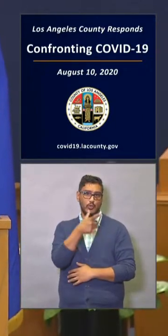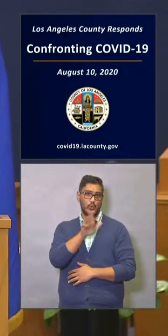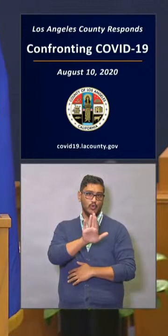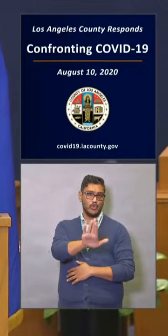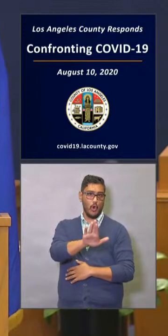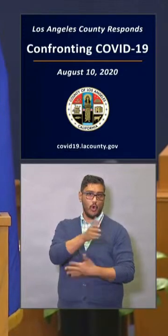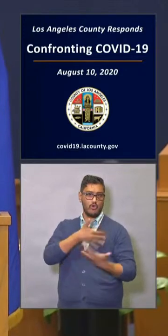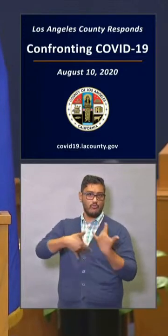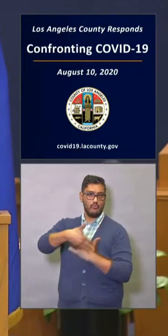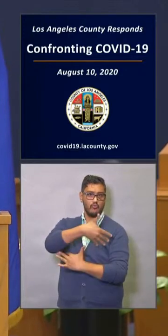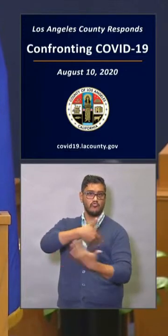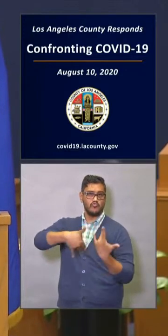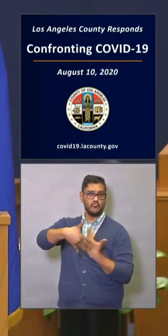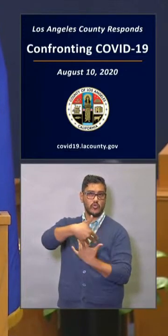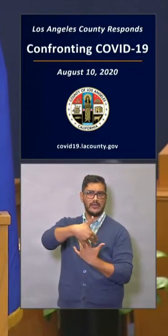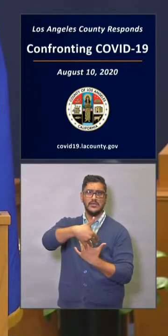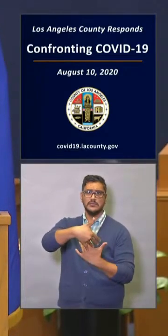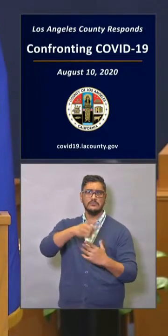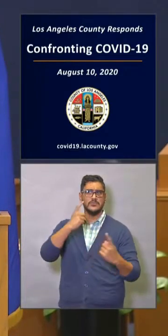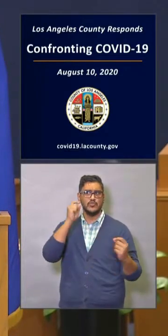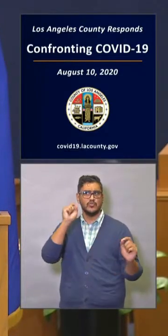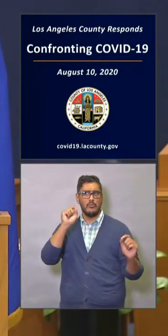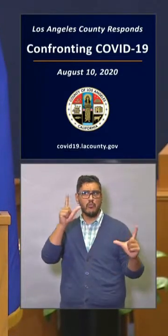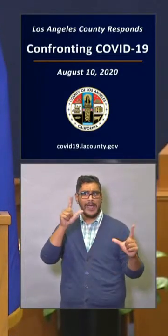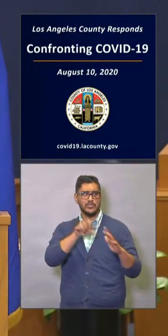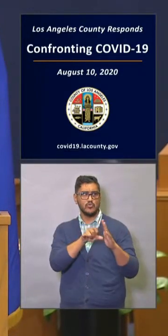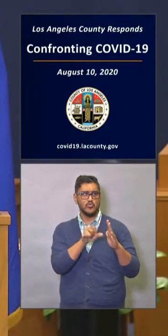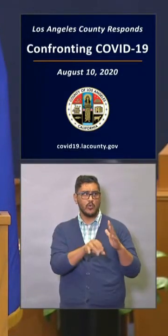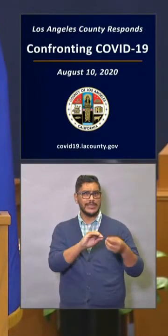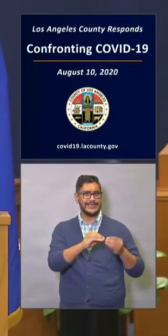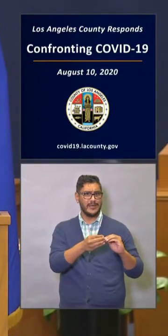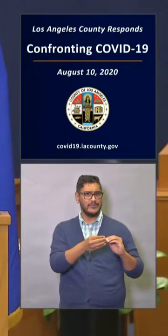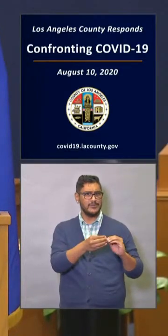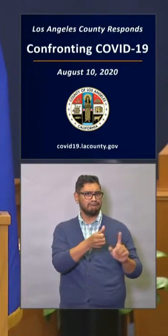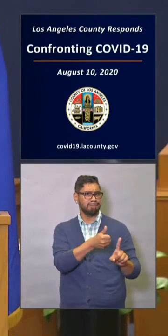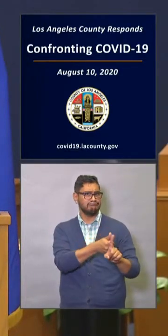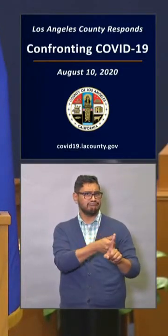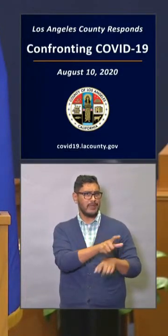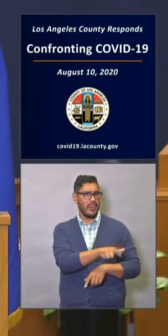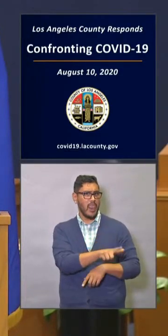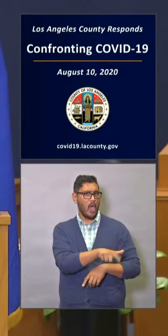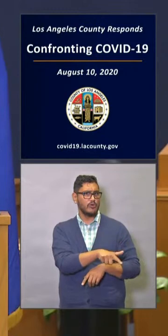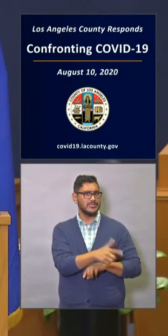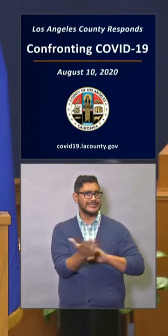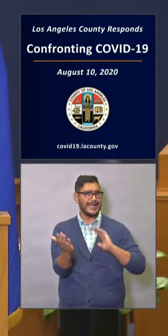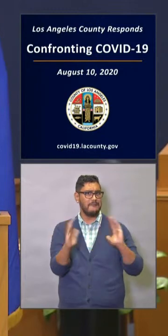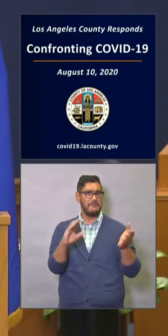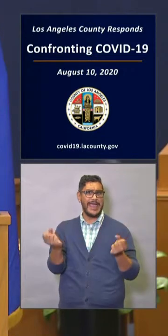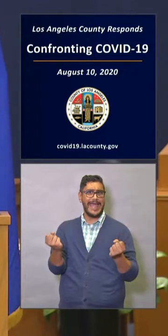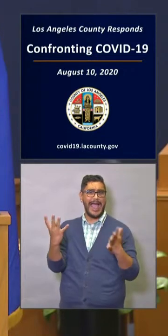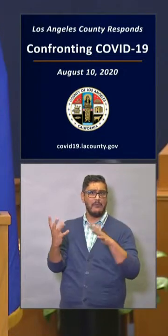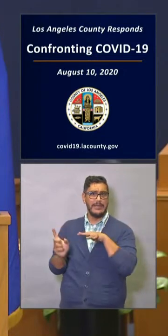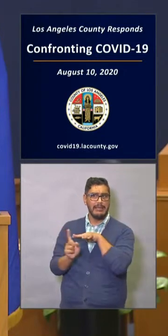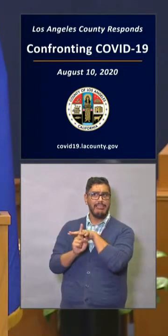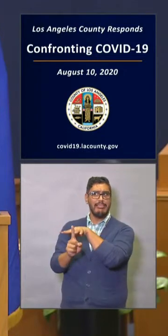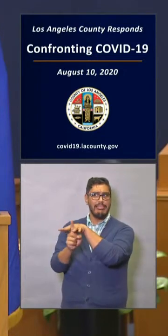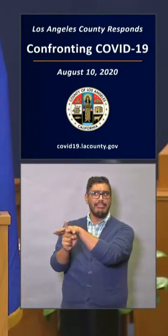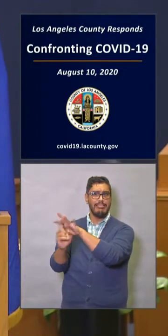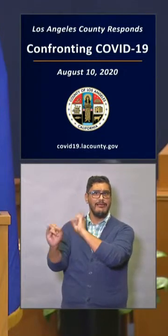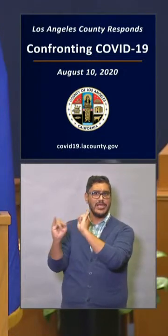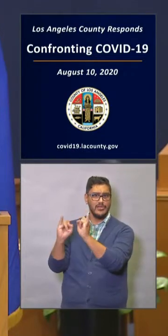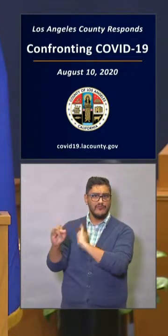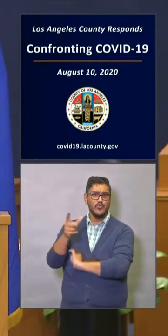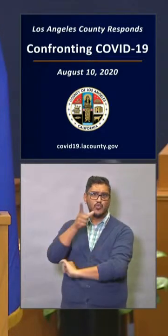contact, it is surprising that the quarantine numbers for the orders are lower than the numbers of cases that we've interviewed, people who